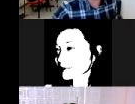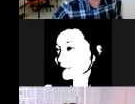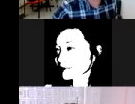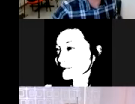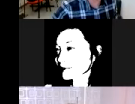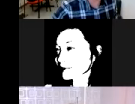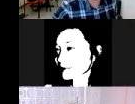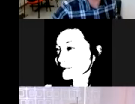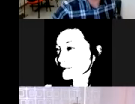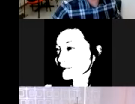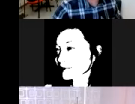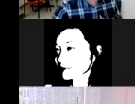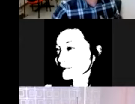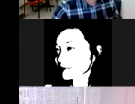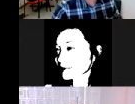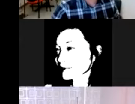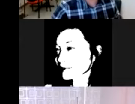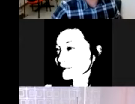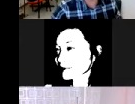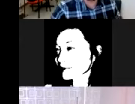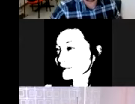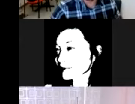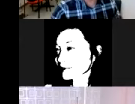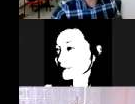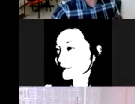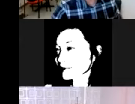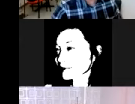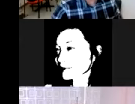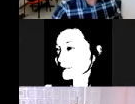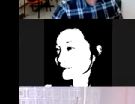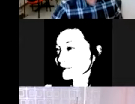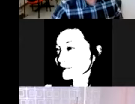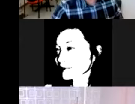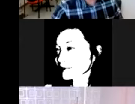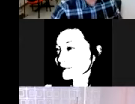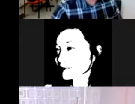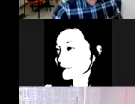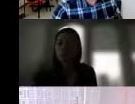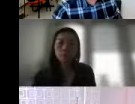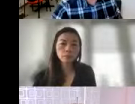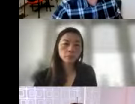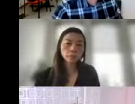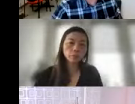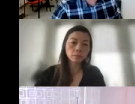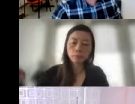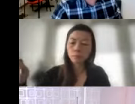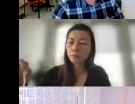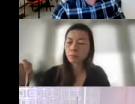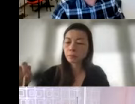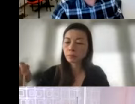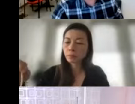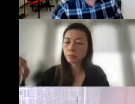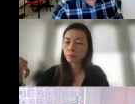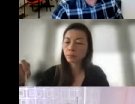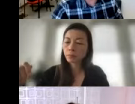types and over multiple timescales. We should think beyond just myelin, and hopefully with improvements in MRI acquisition